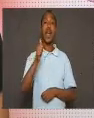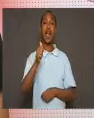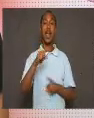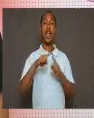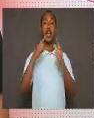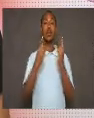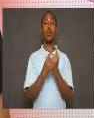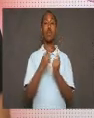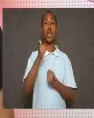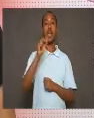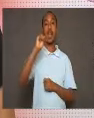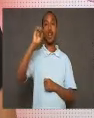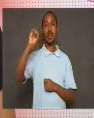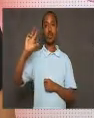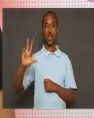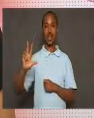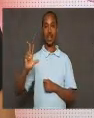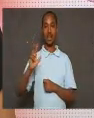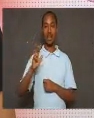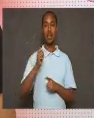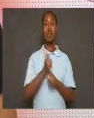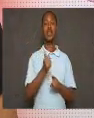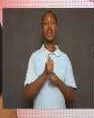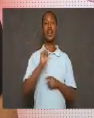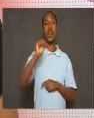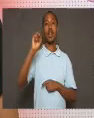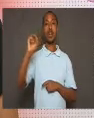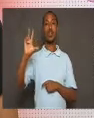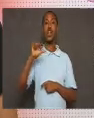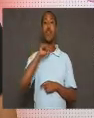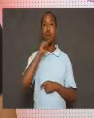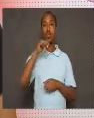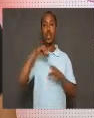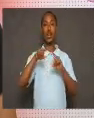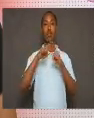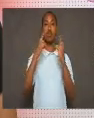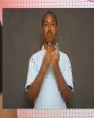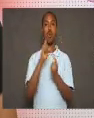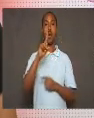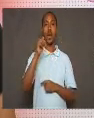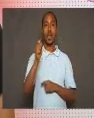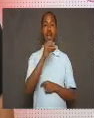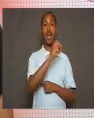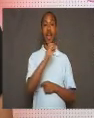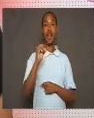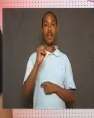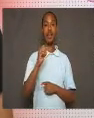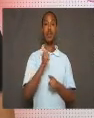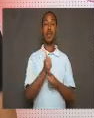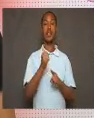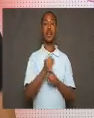group nitrates, metal nitrates not in group 1A, and